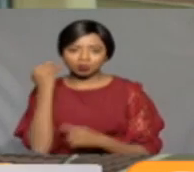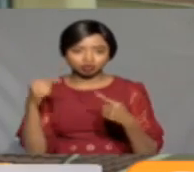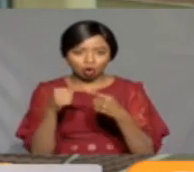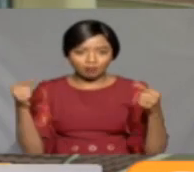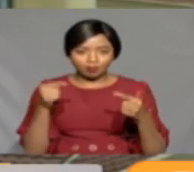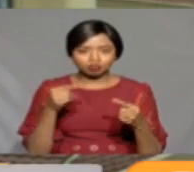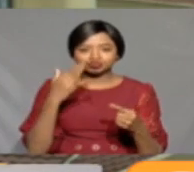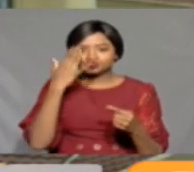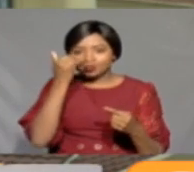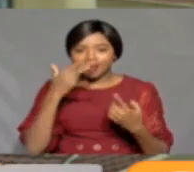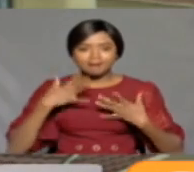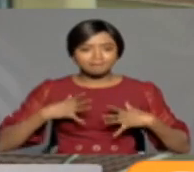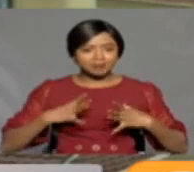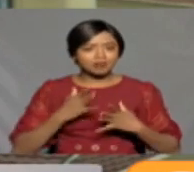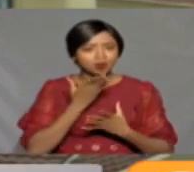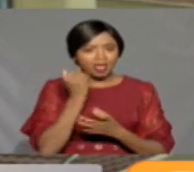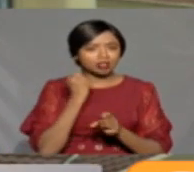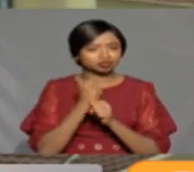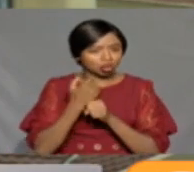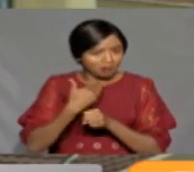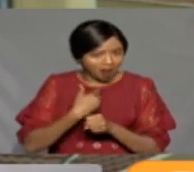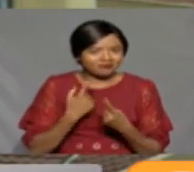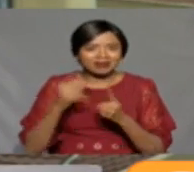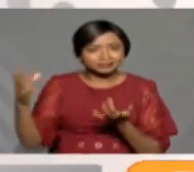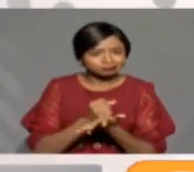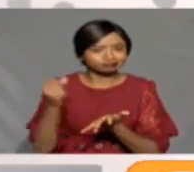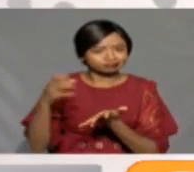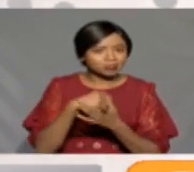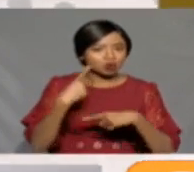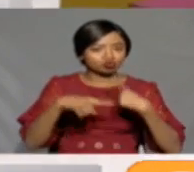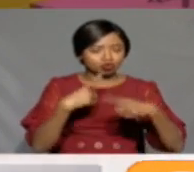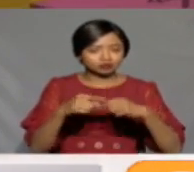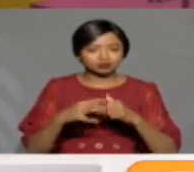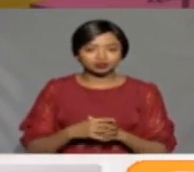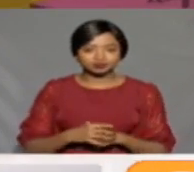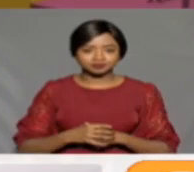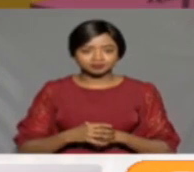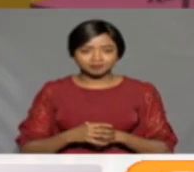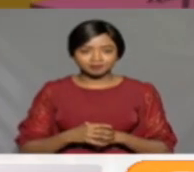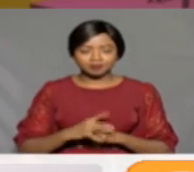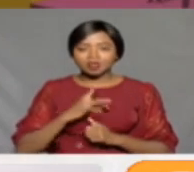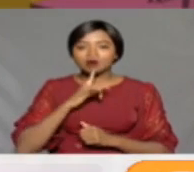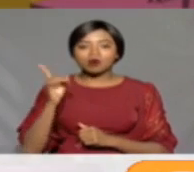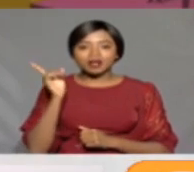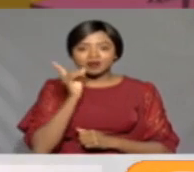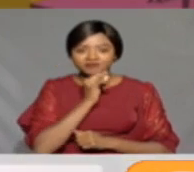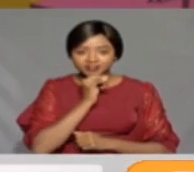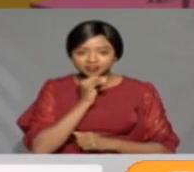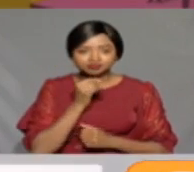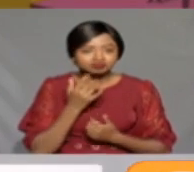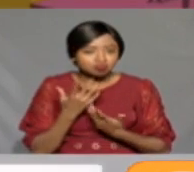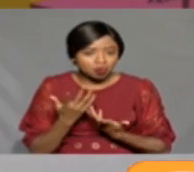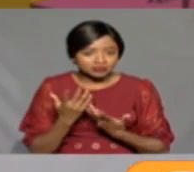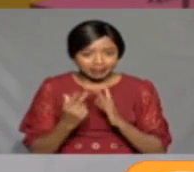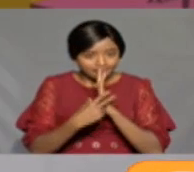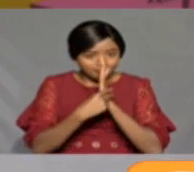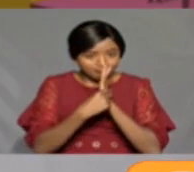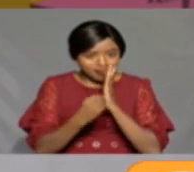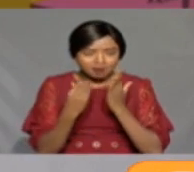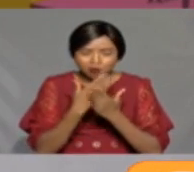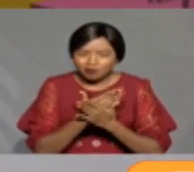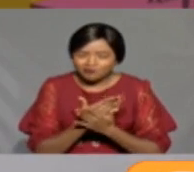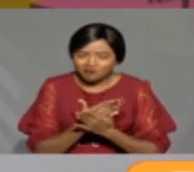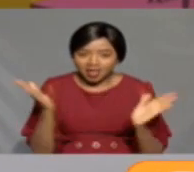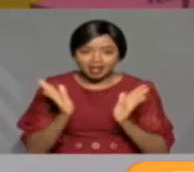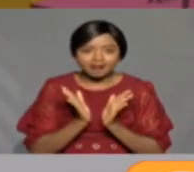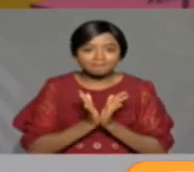the hiring of public servants to take part in the exercise. The Deputy Registrar ordering court that the names of any public